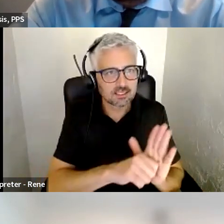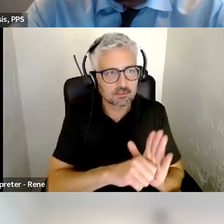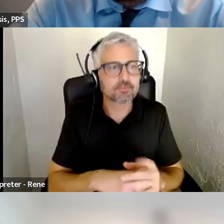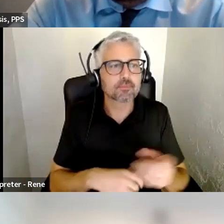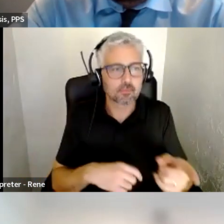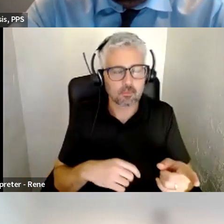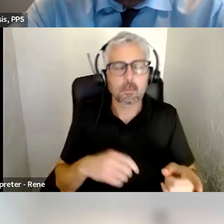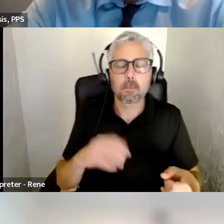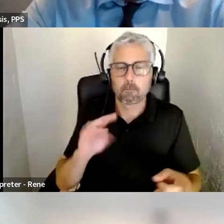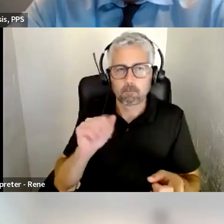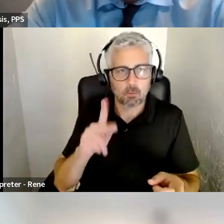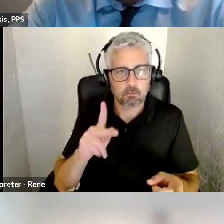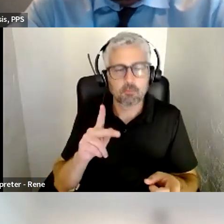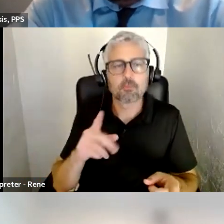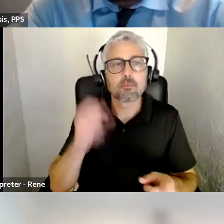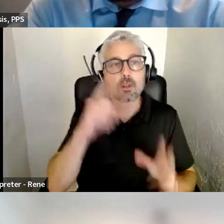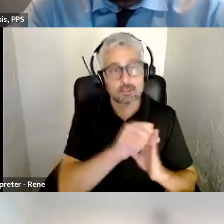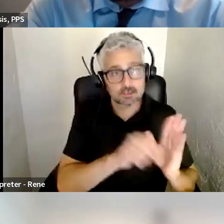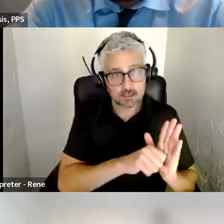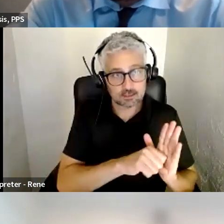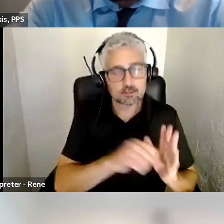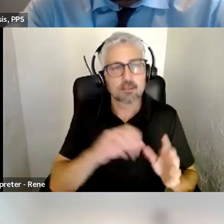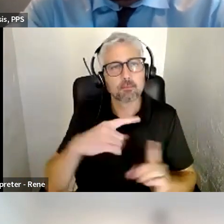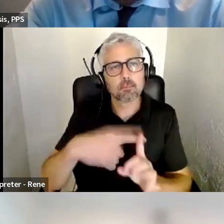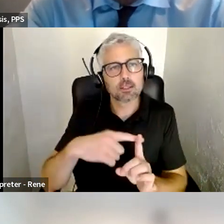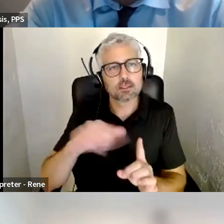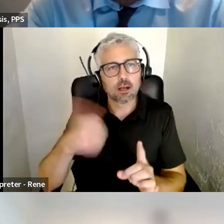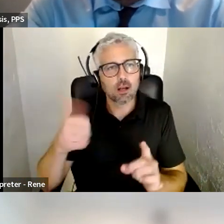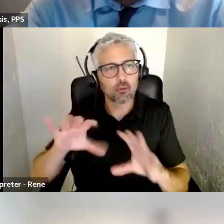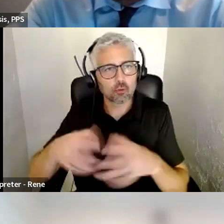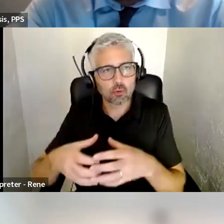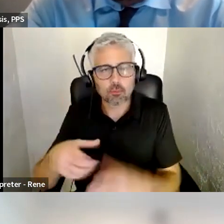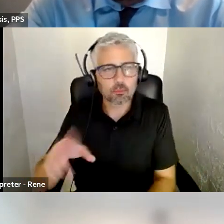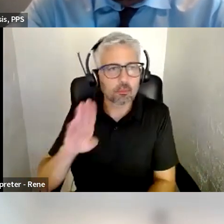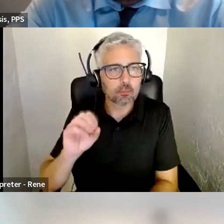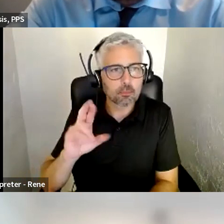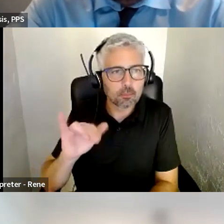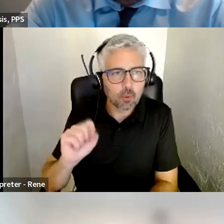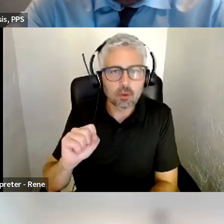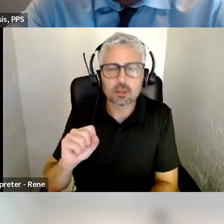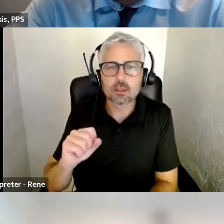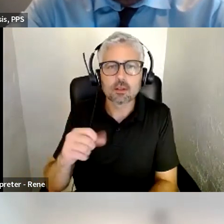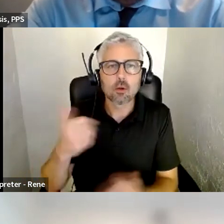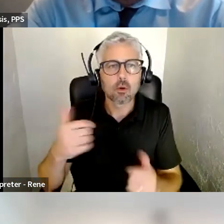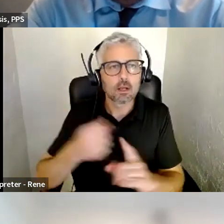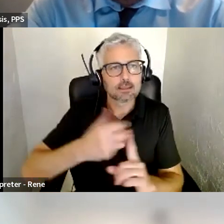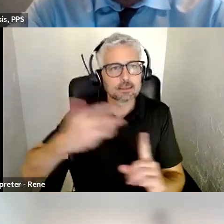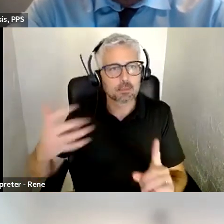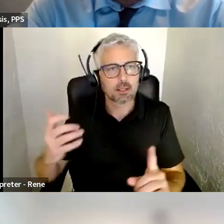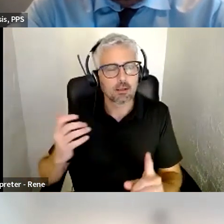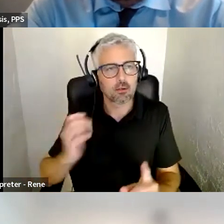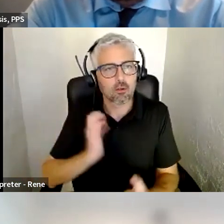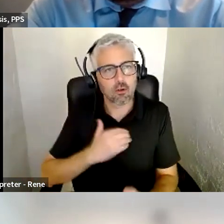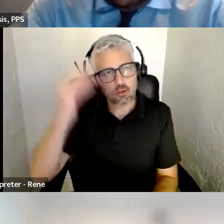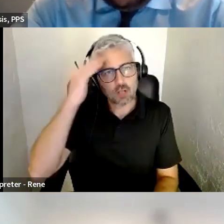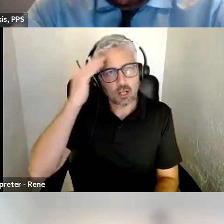the states though, and this is working with the other group and Boris, in terms of trying to expand our knowledge of people who are in